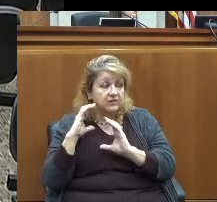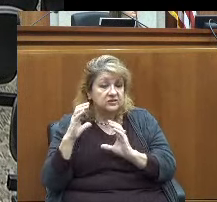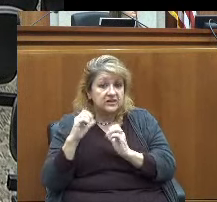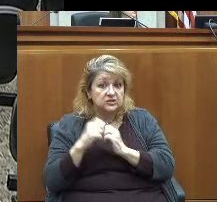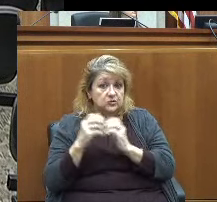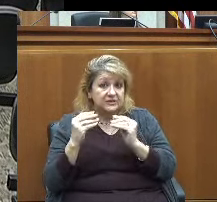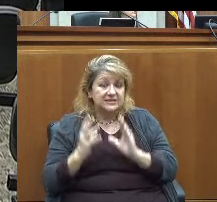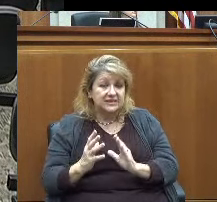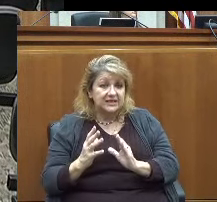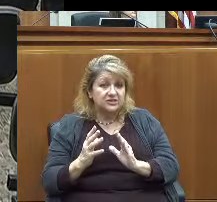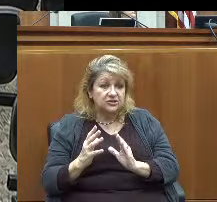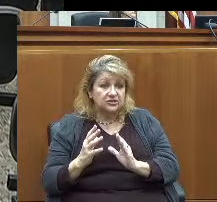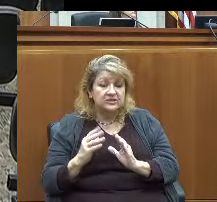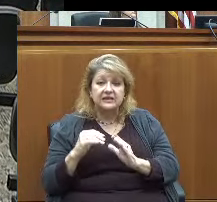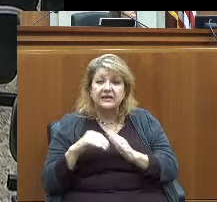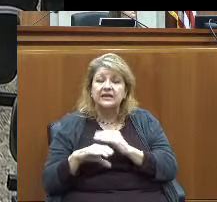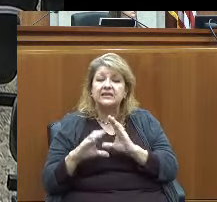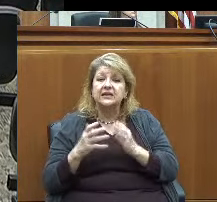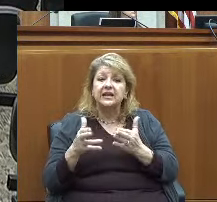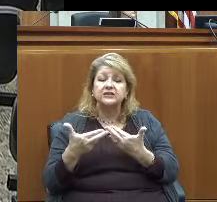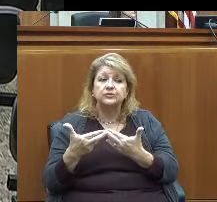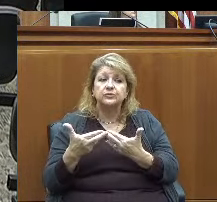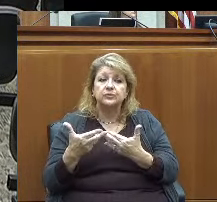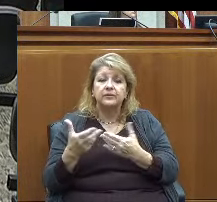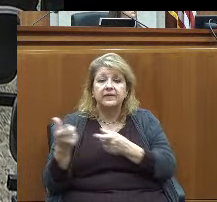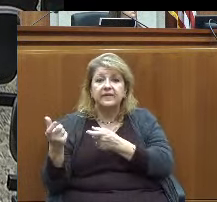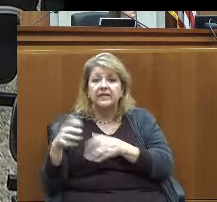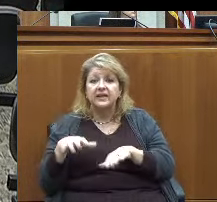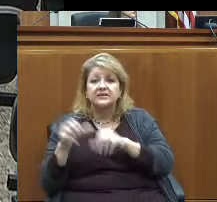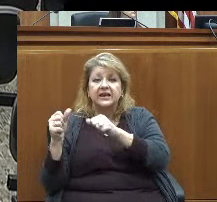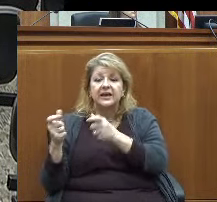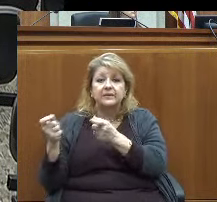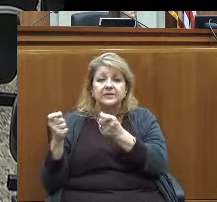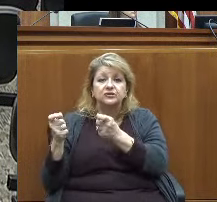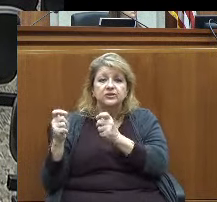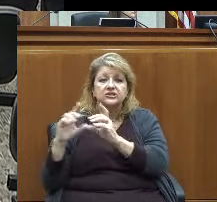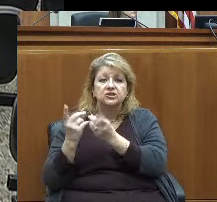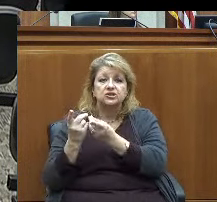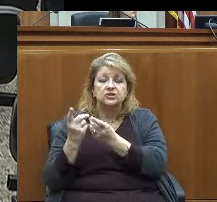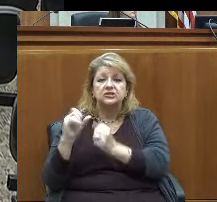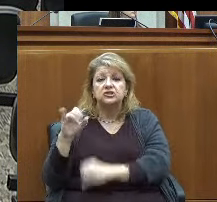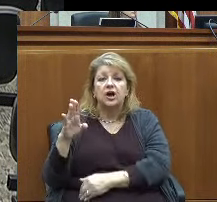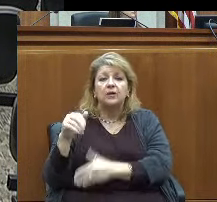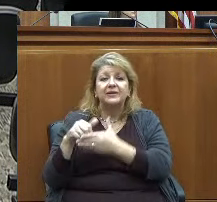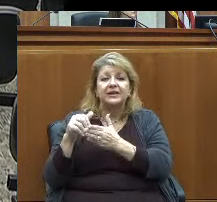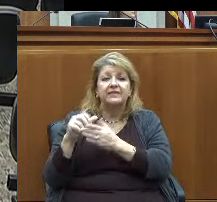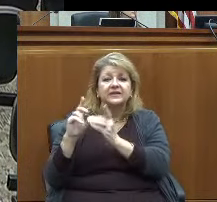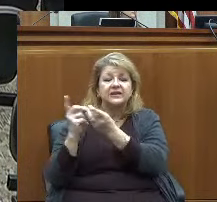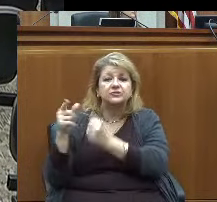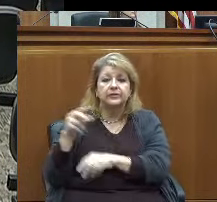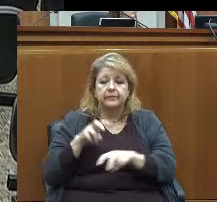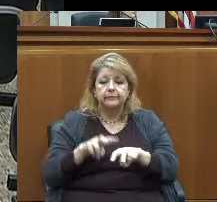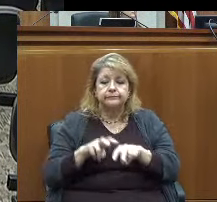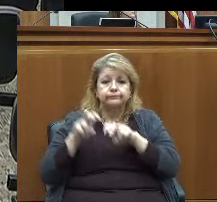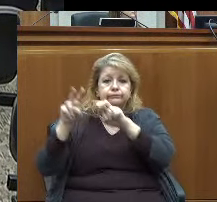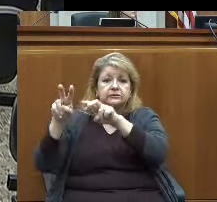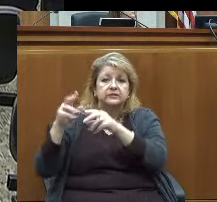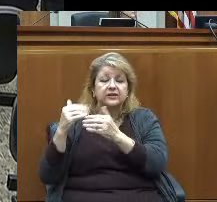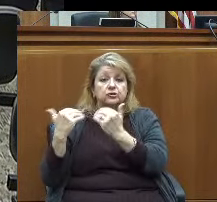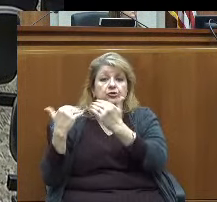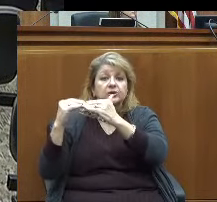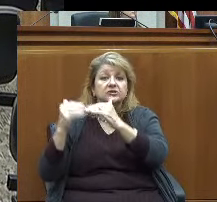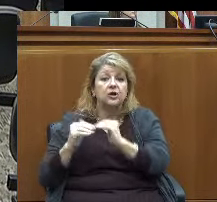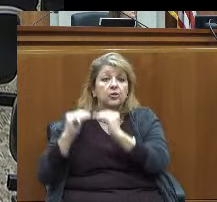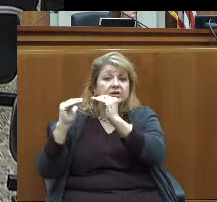conversations with teachers where they're leaving the classroom to take an administration job in the district, right? So apparently there's a threshold there,